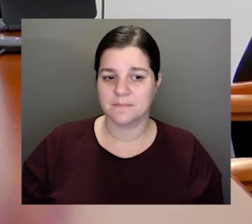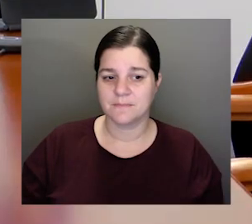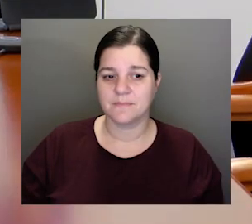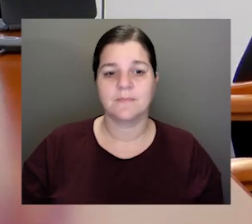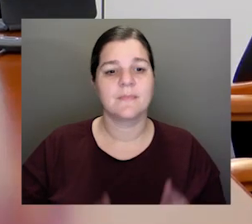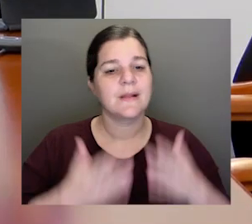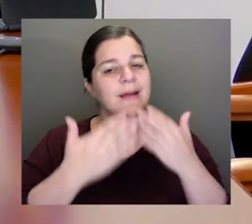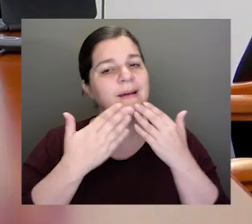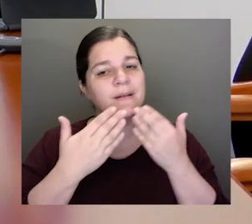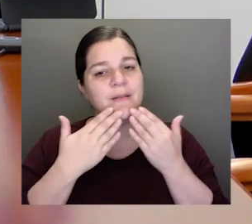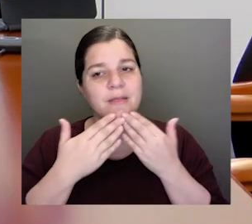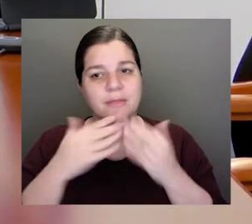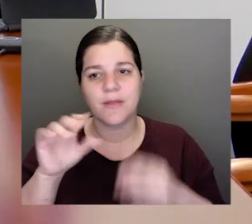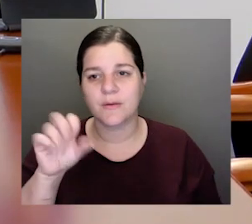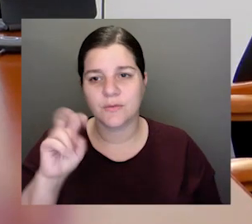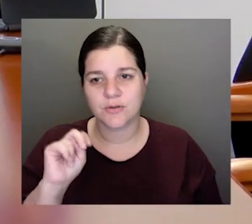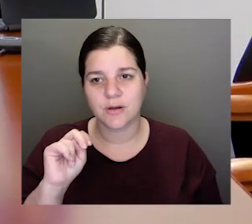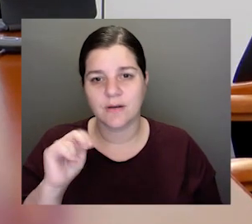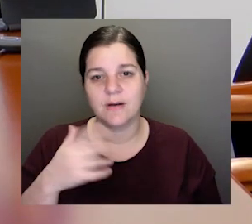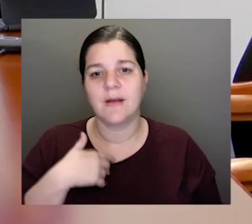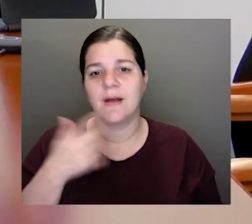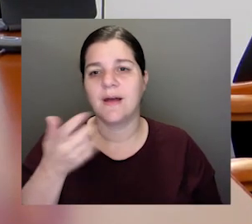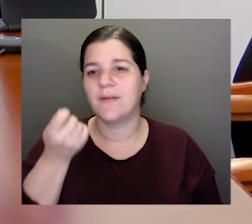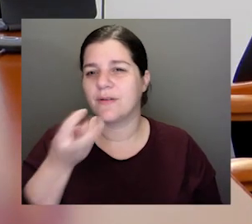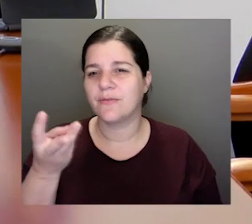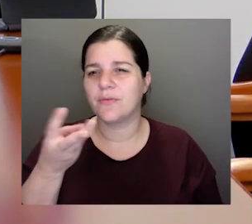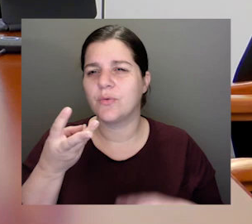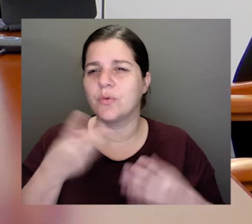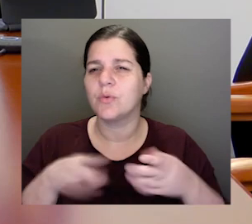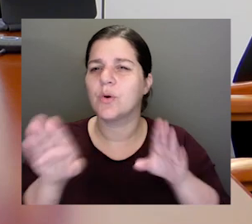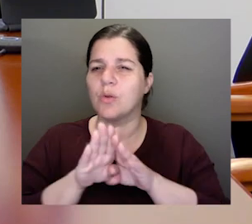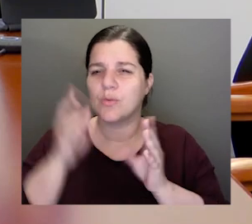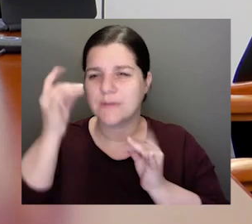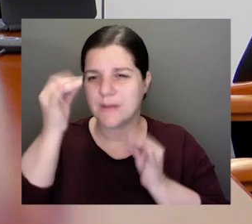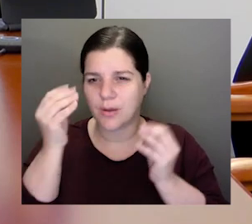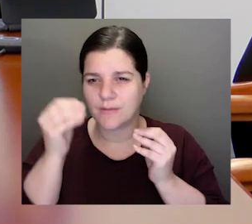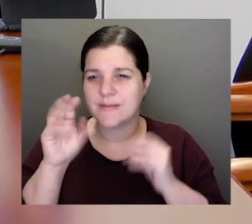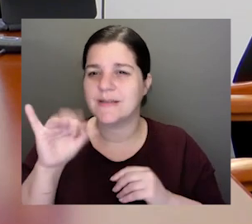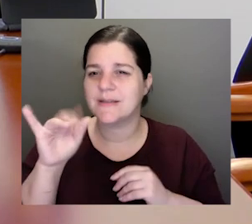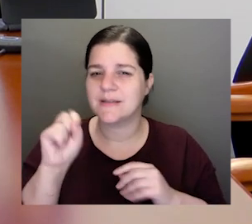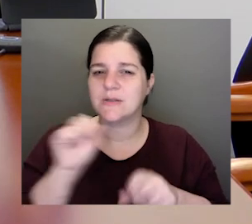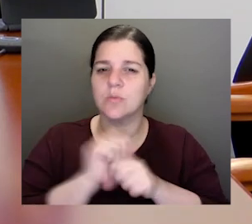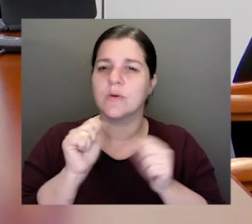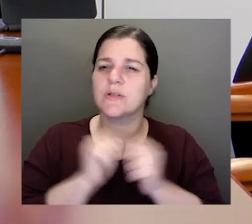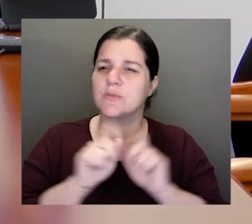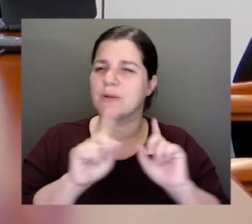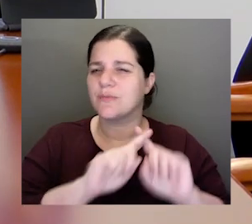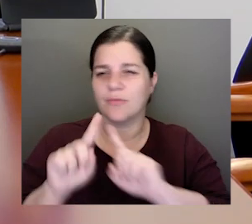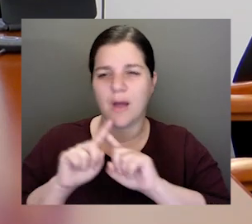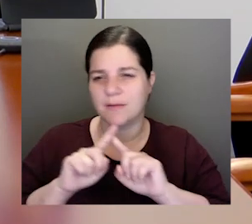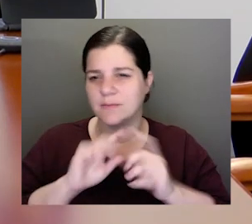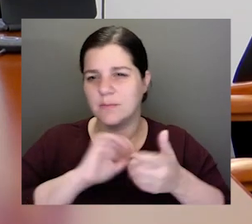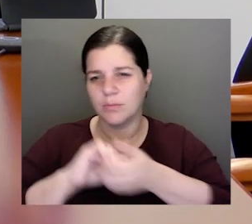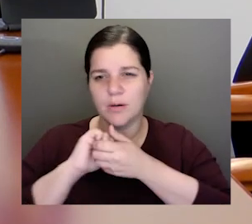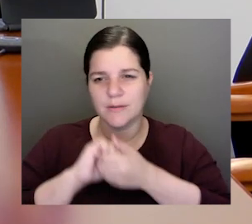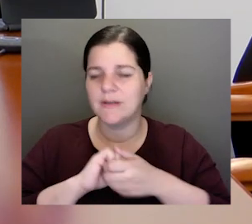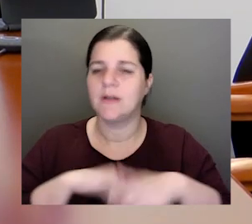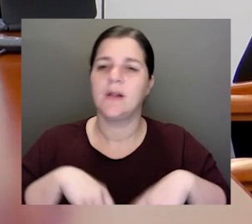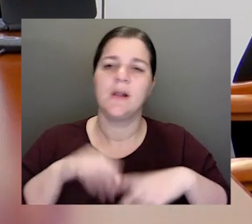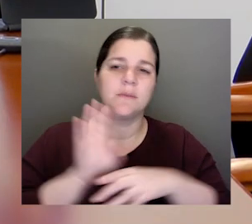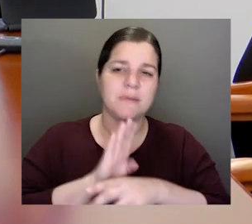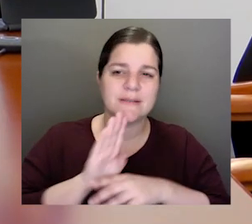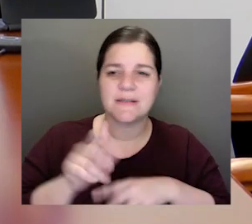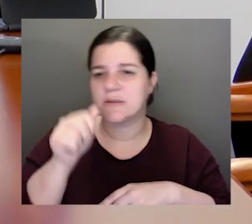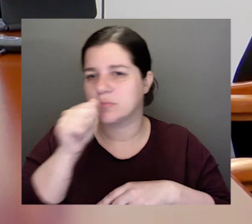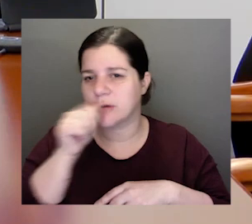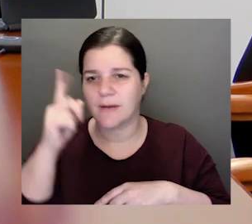Thanks, Sean. Just a few closing thoughts. CISA works with a wide range of partners, government, industry, international, and other,